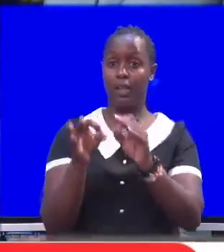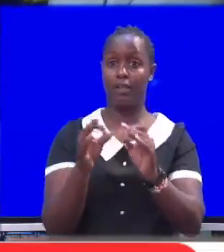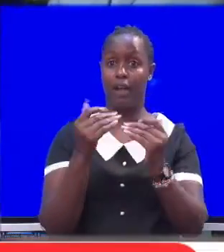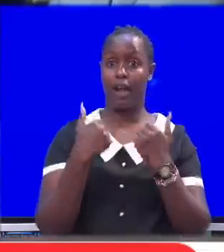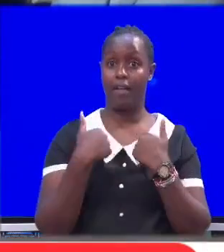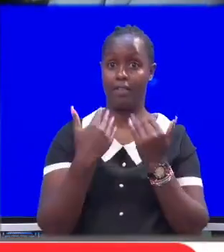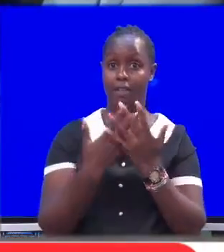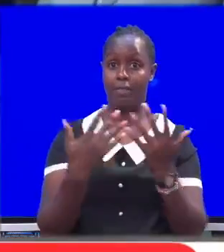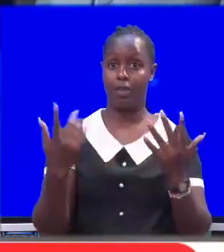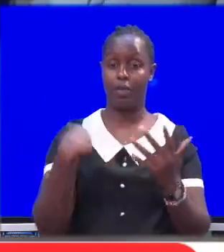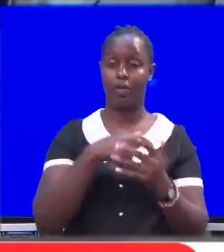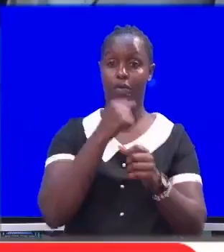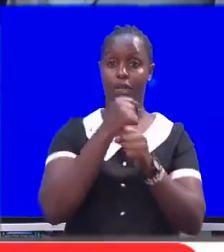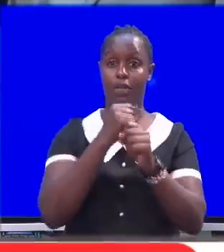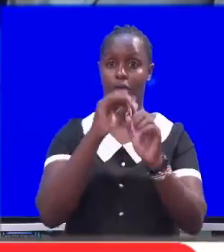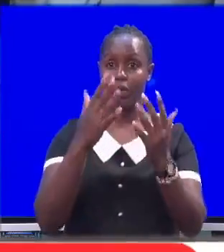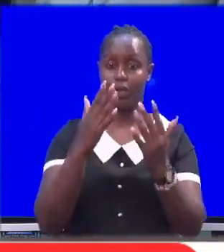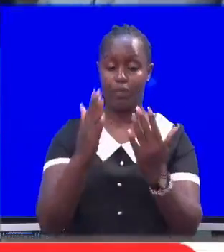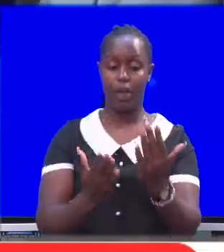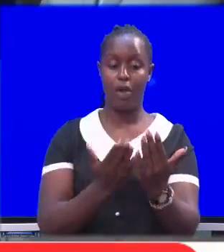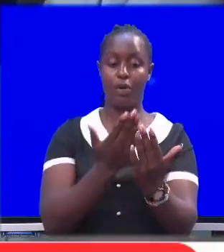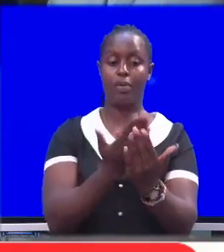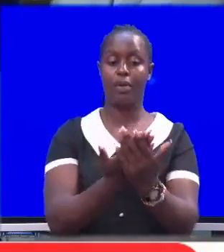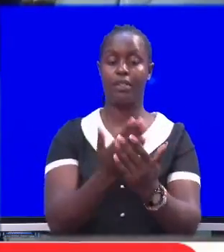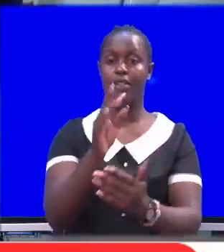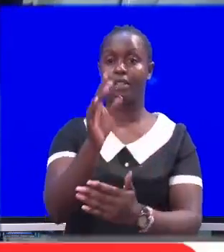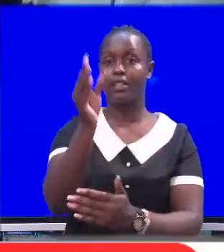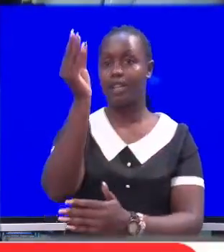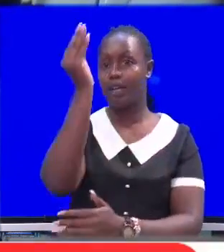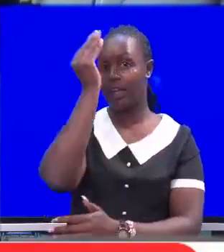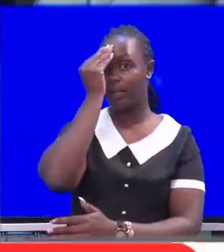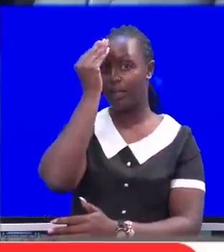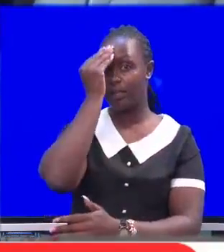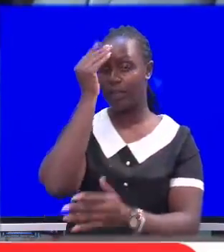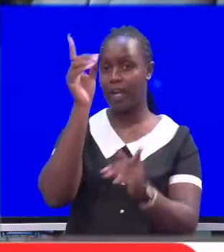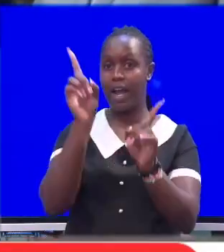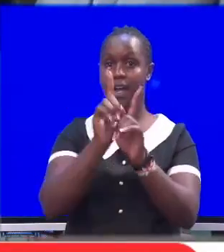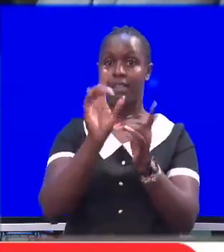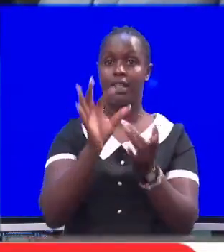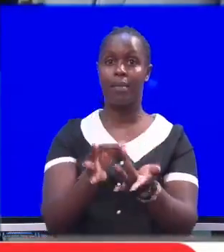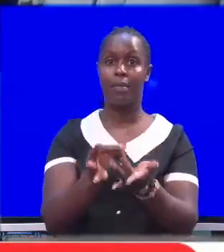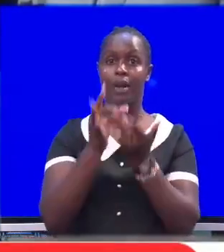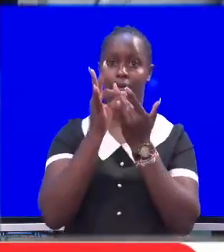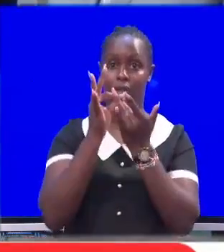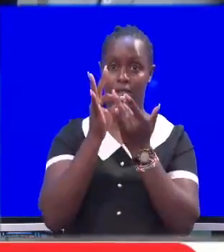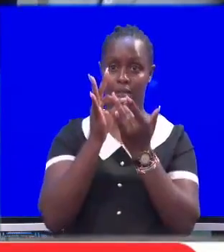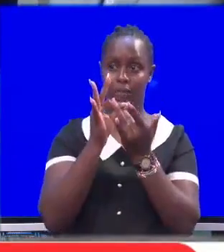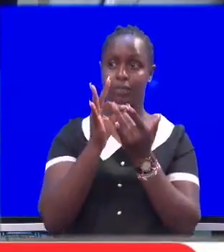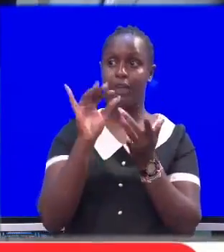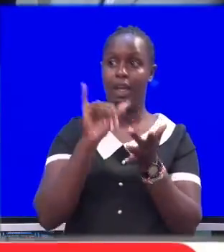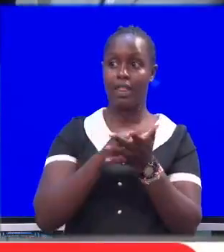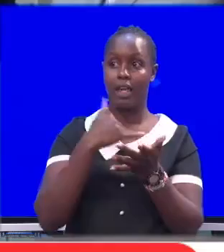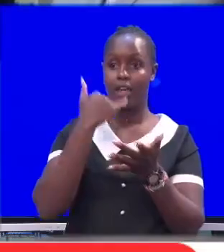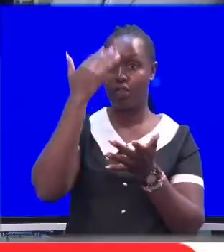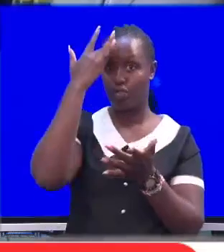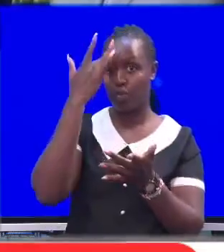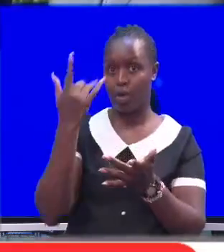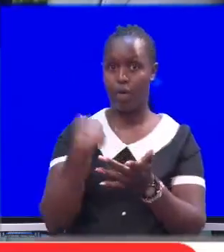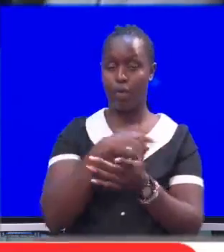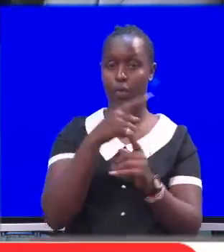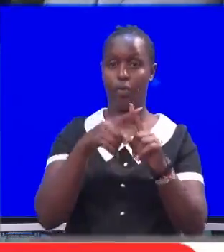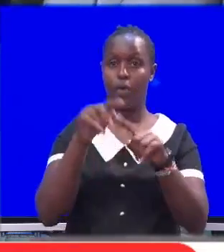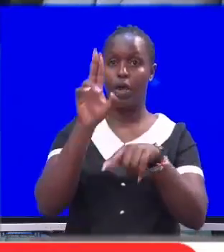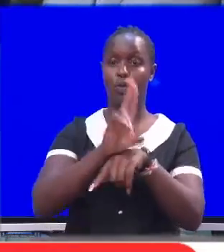done, is to place education as a priority. And that is why we are spending the